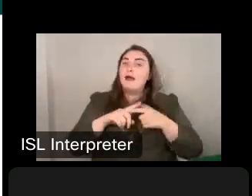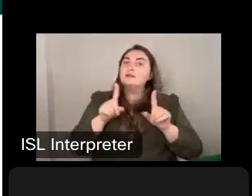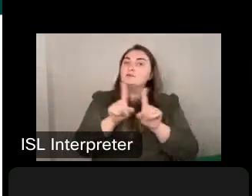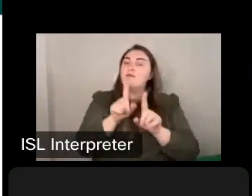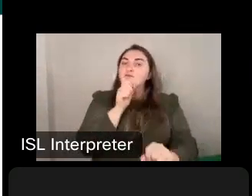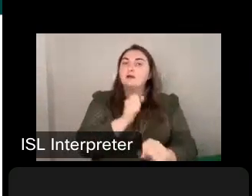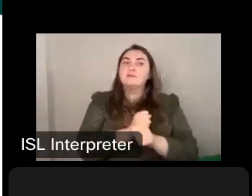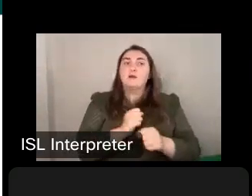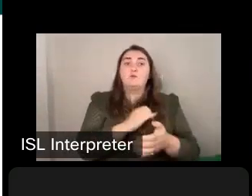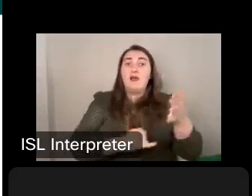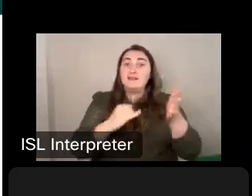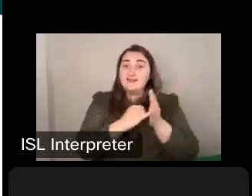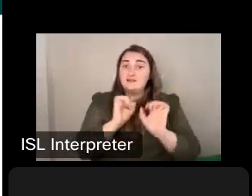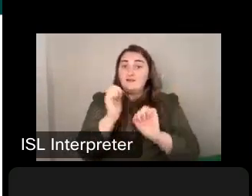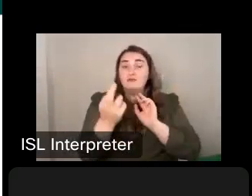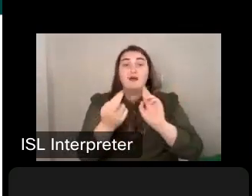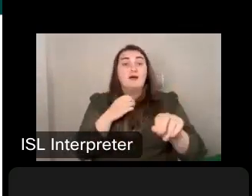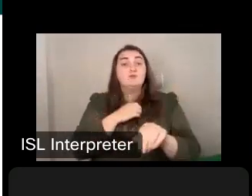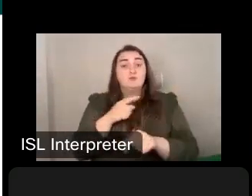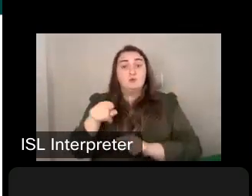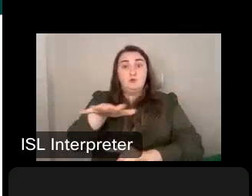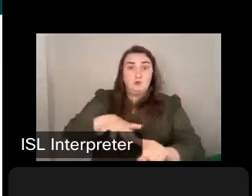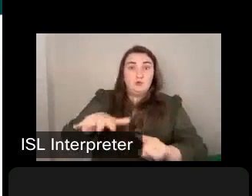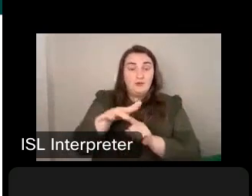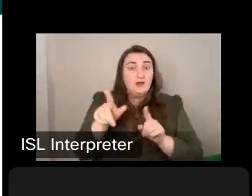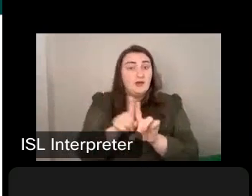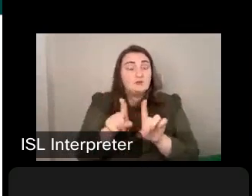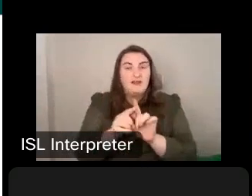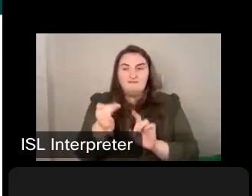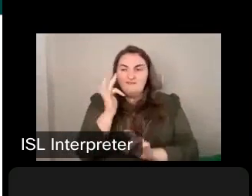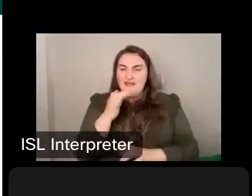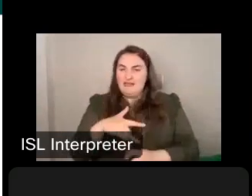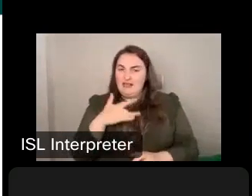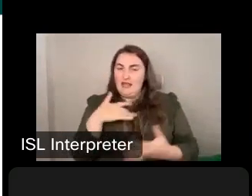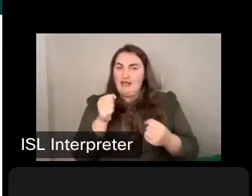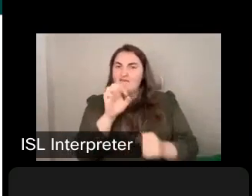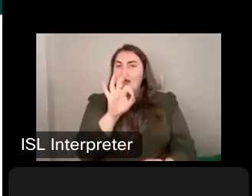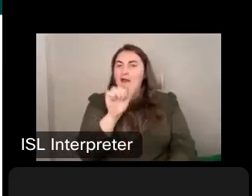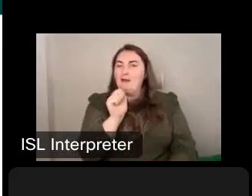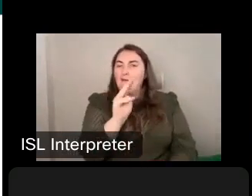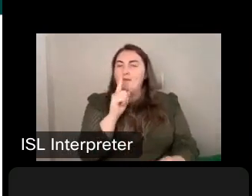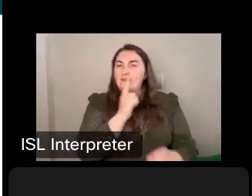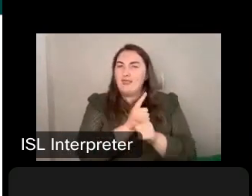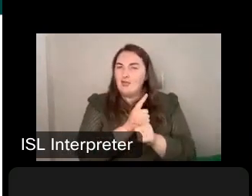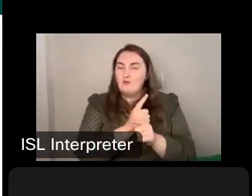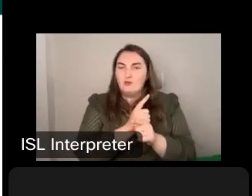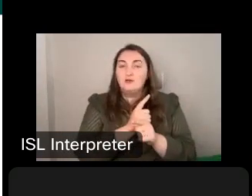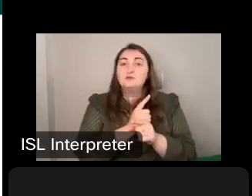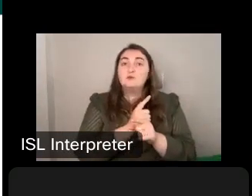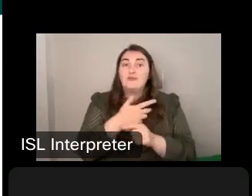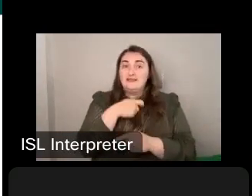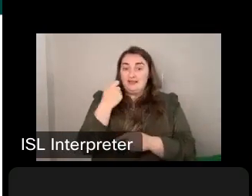the organisation's response to those incidents and where they felt there were some gaps. The most informants reported that they